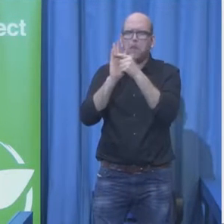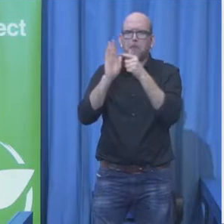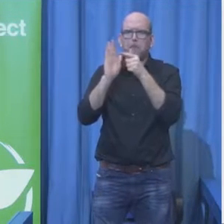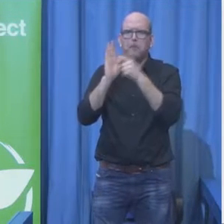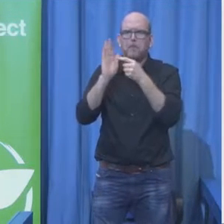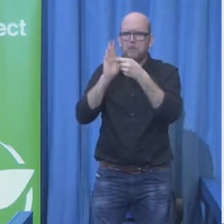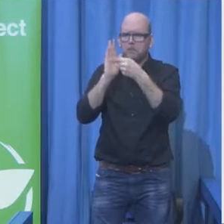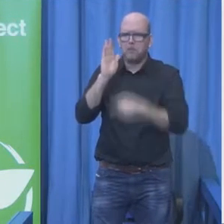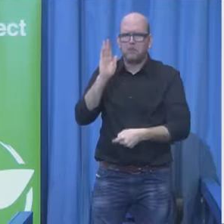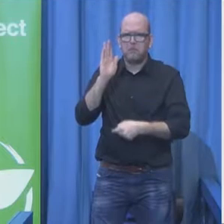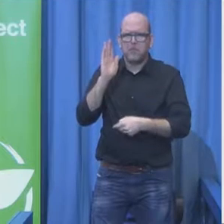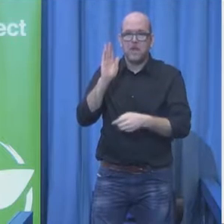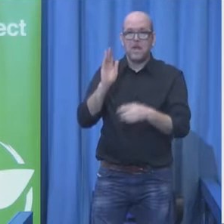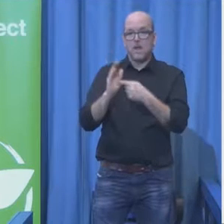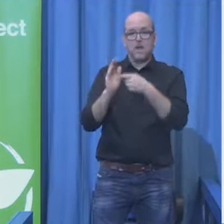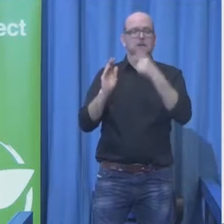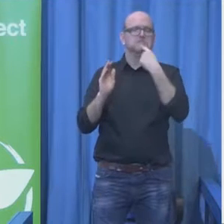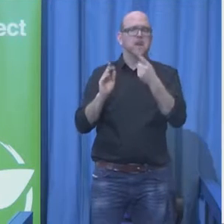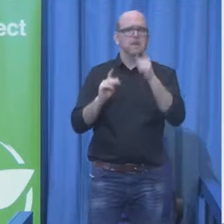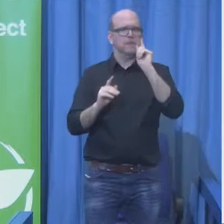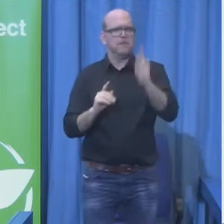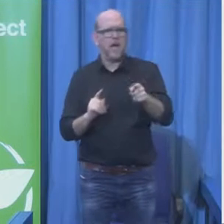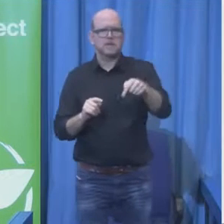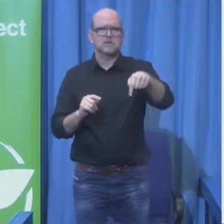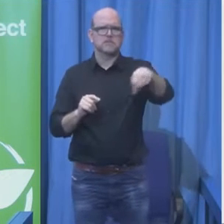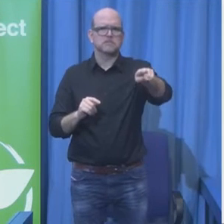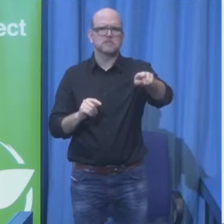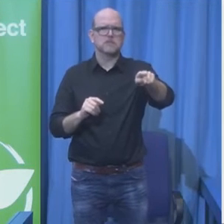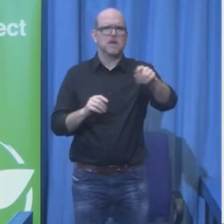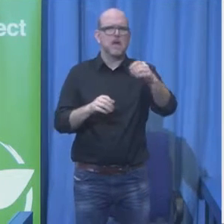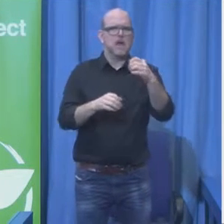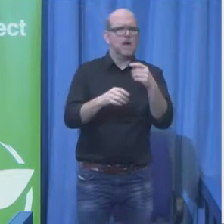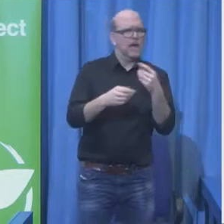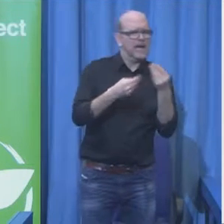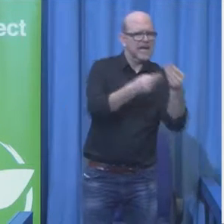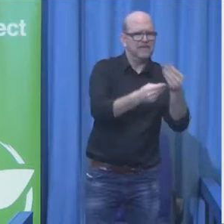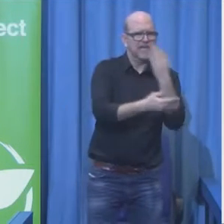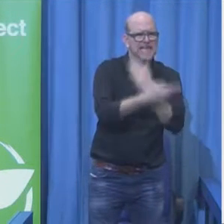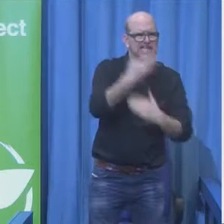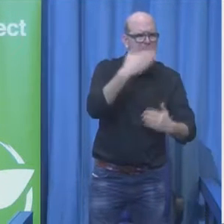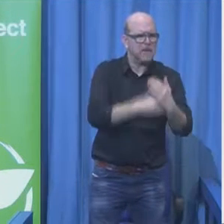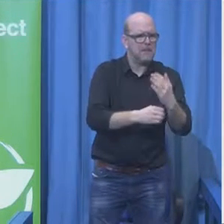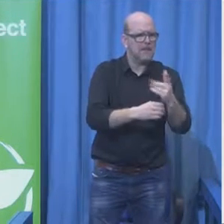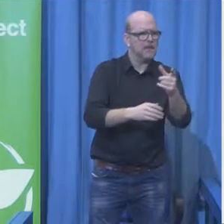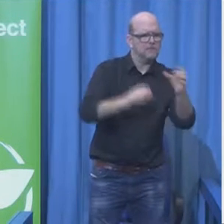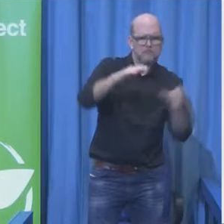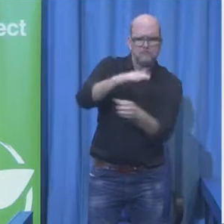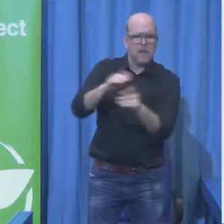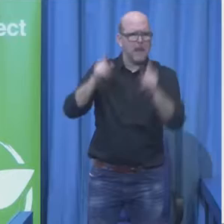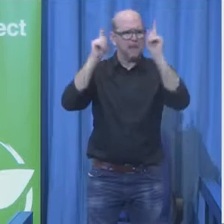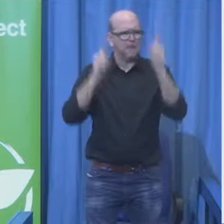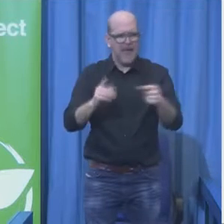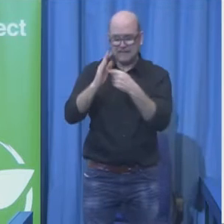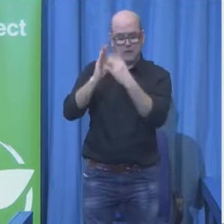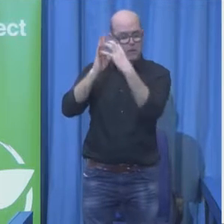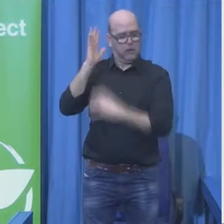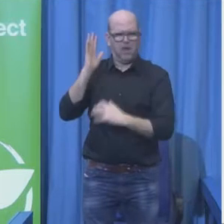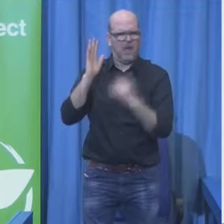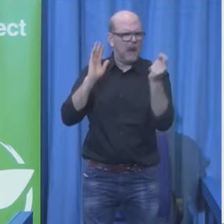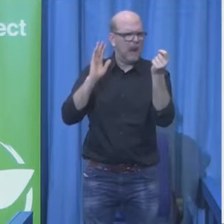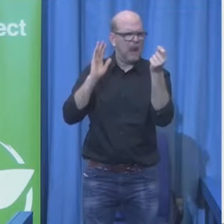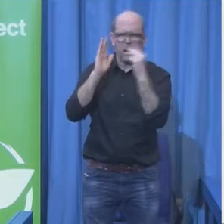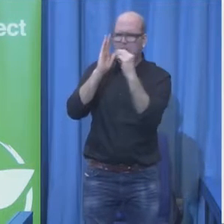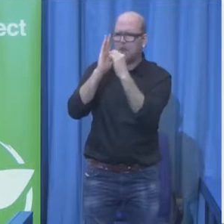Because time is running out, I'll be as fast as I can. One of the major problems with the current law is that it allows